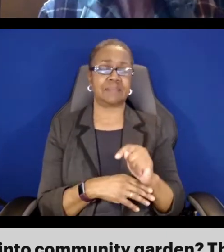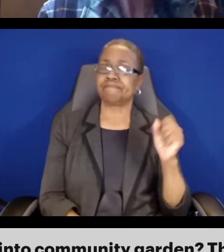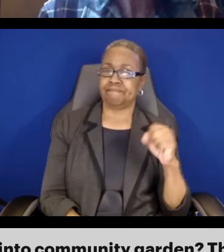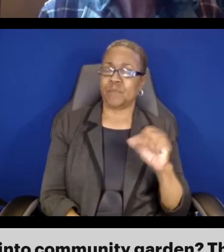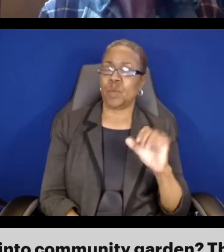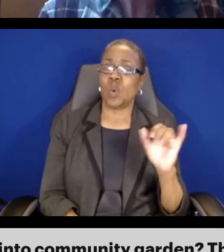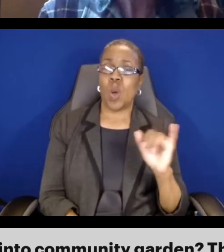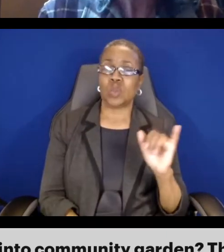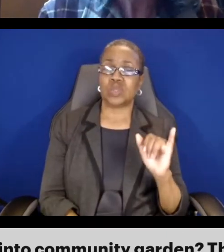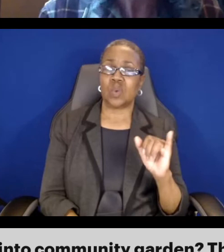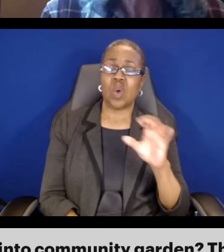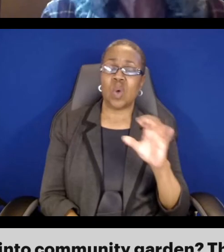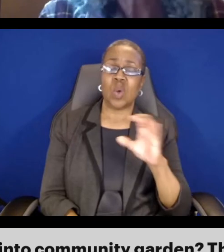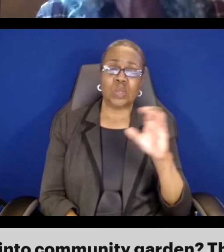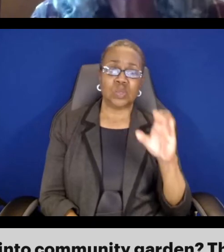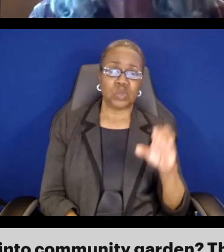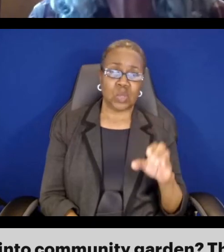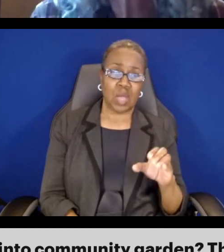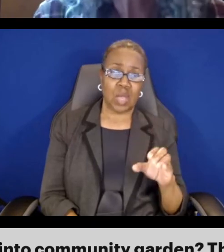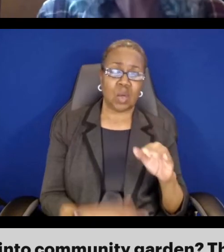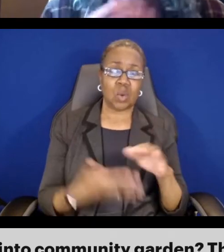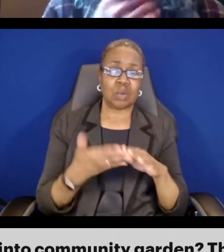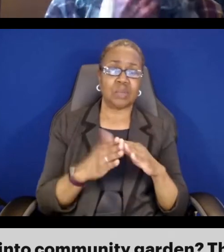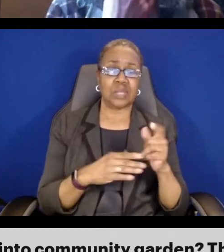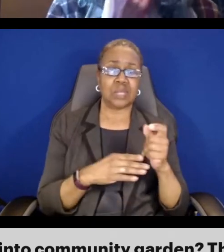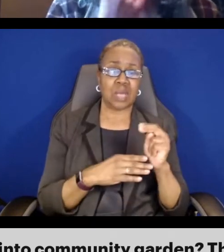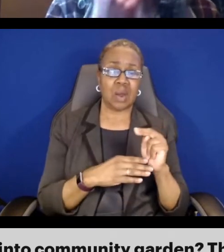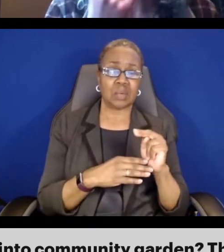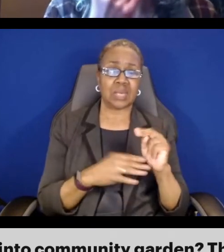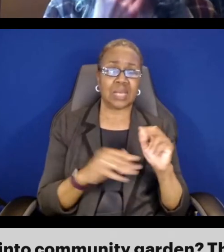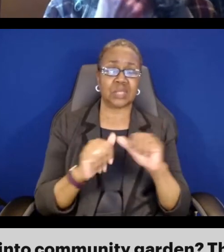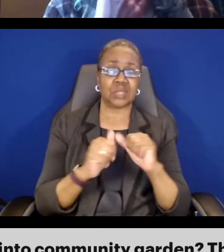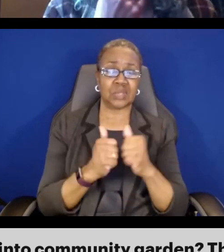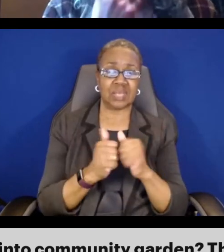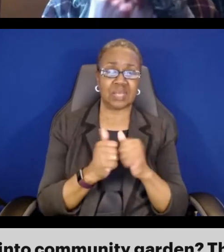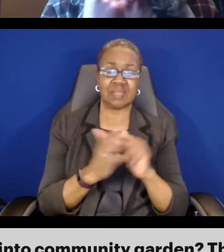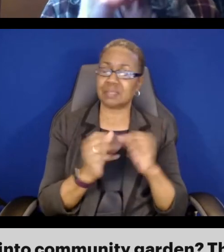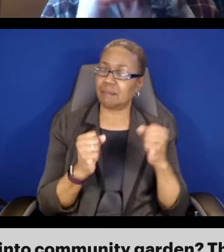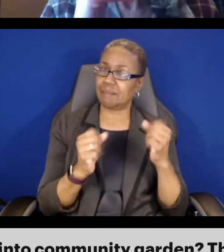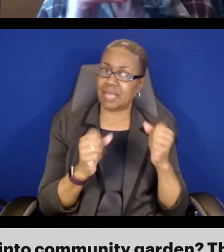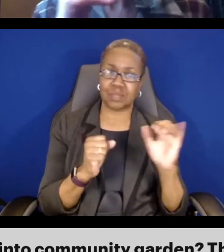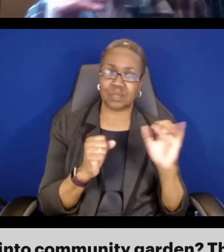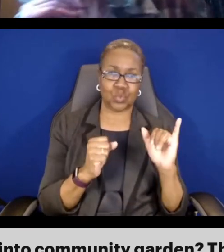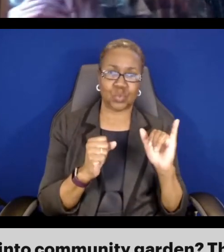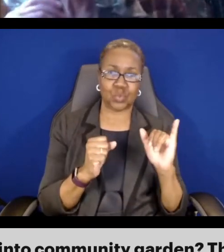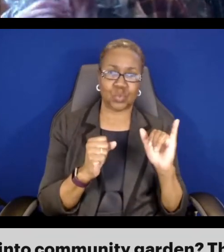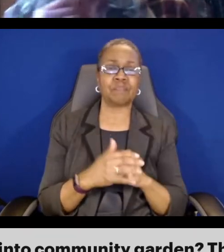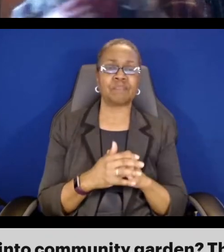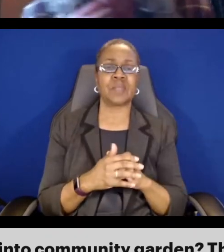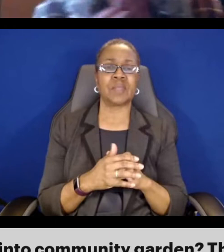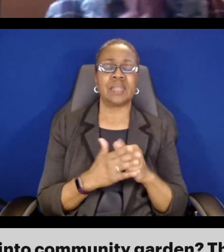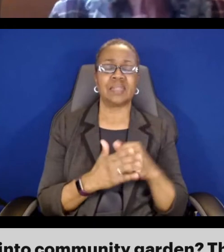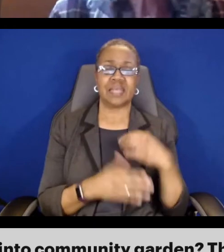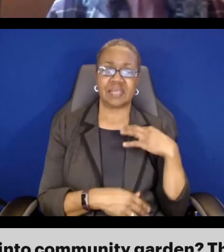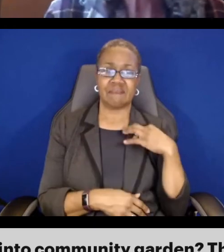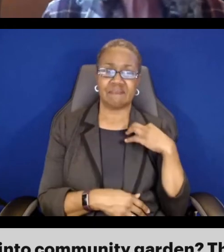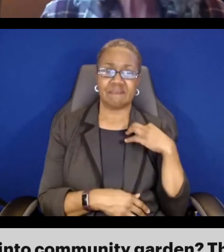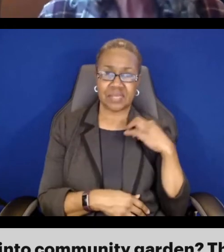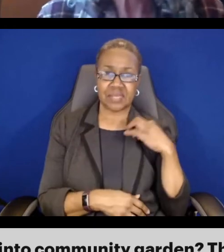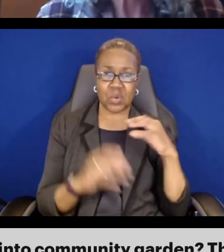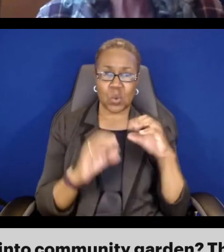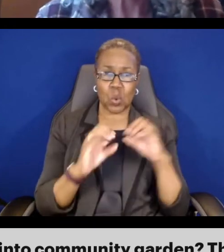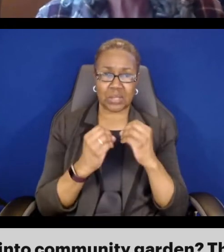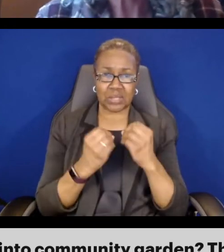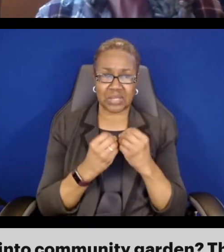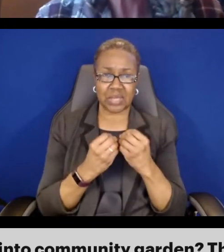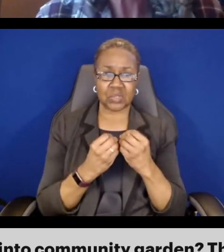Chicago Community Gardening Association is amazing. Also, it's a volunteer organization. Basically,